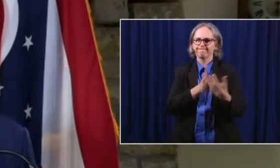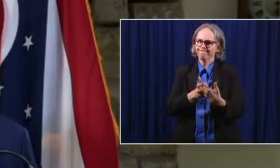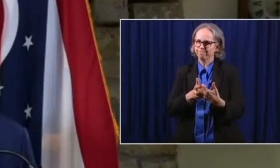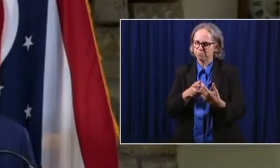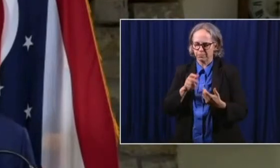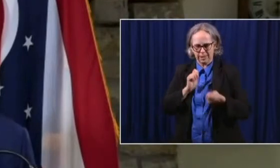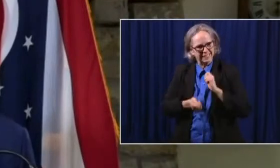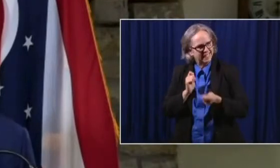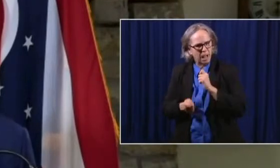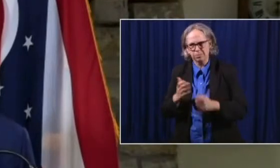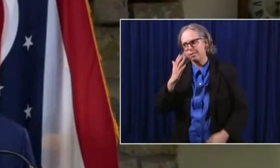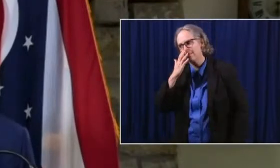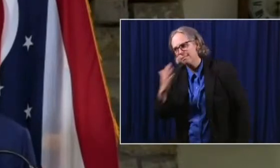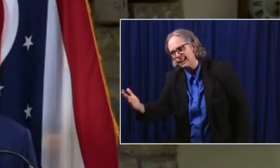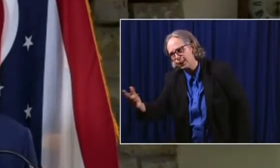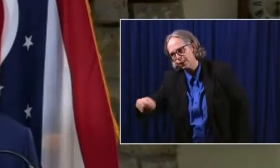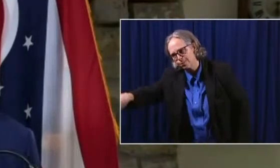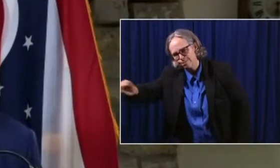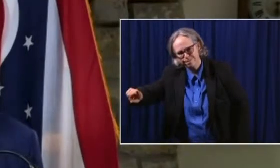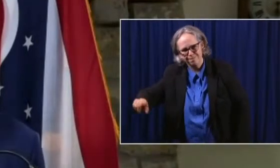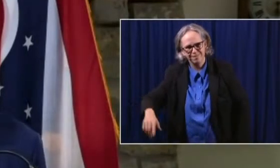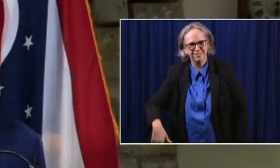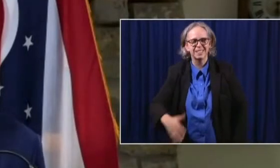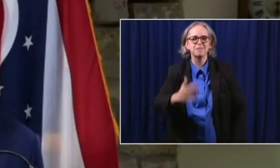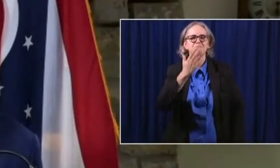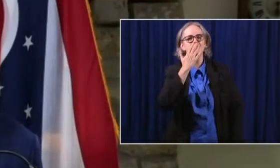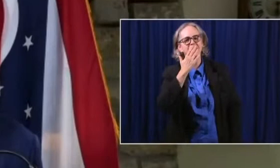Tecumseh. Thank you, Governor. Thank you.